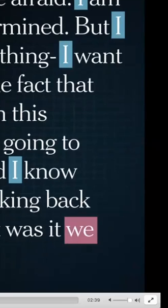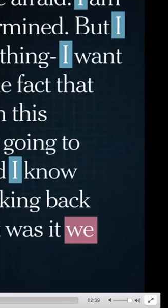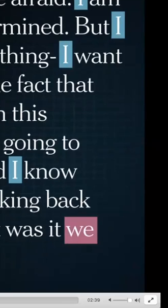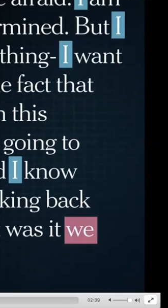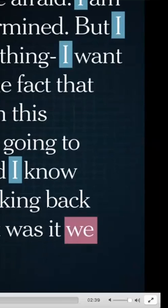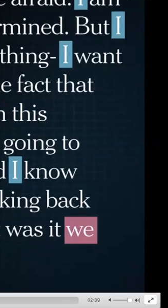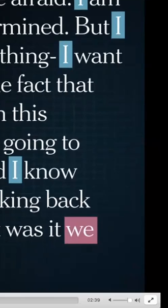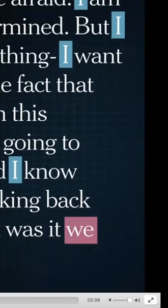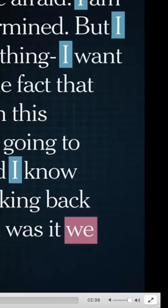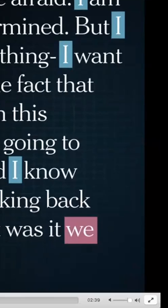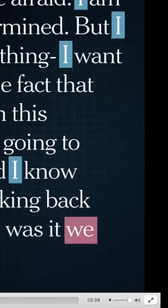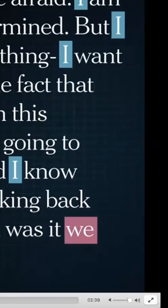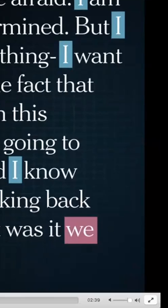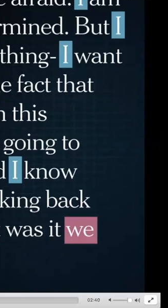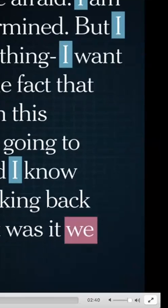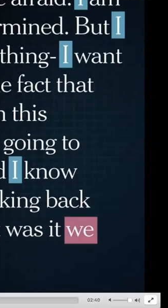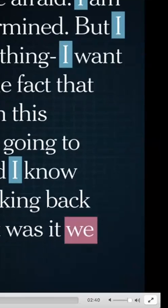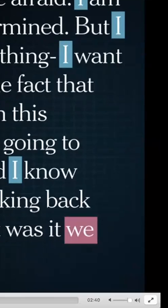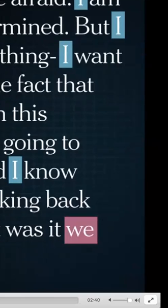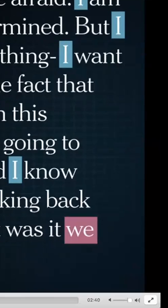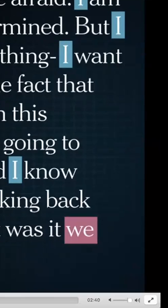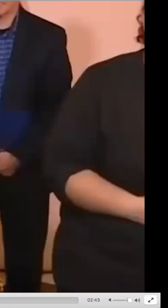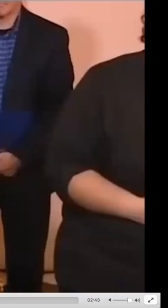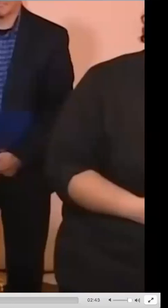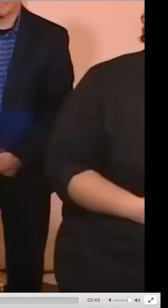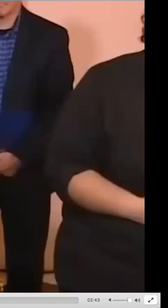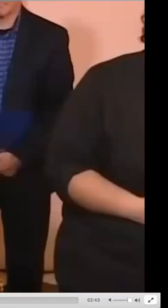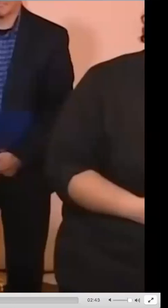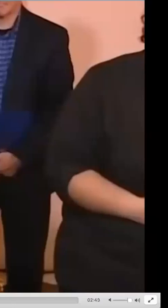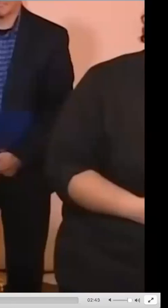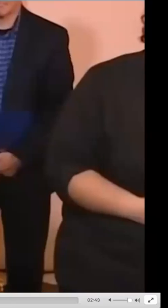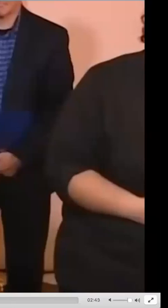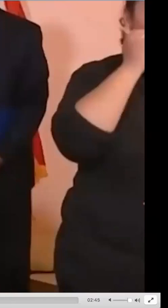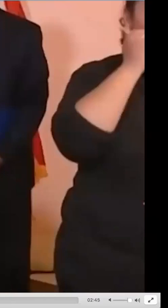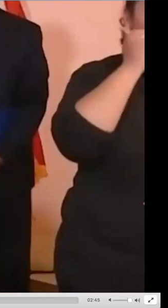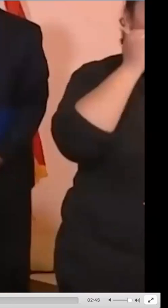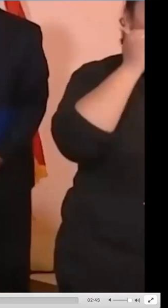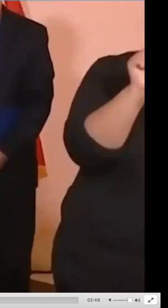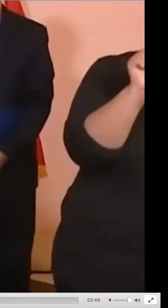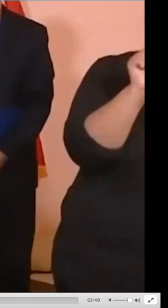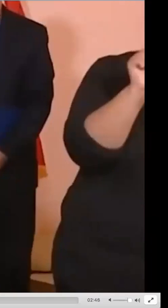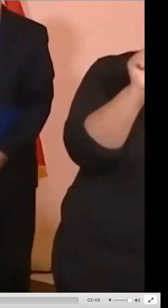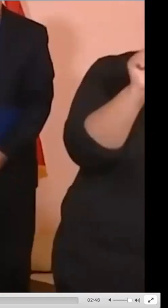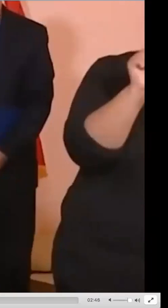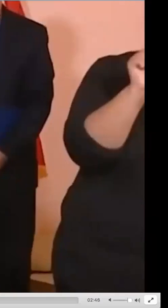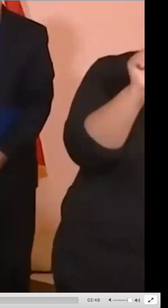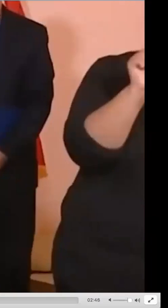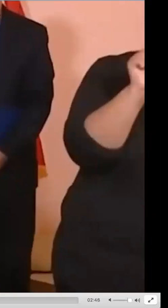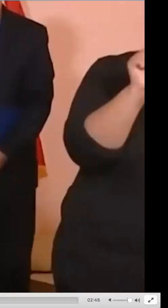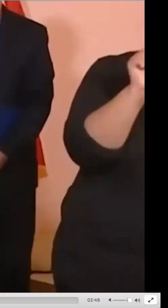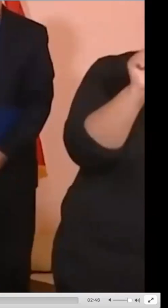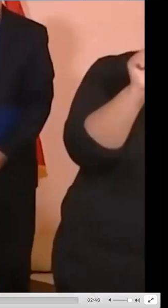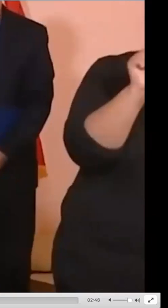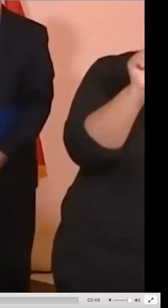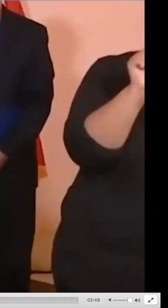made us feel like the heroes. There are everyday heroes everywhere. We know that not all heroes wear capes. You're heroic when